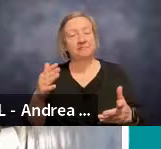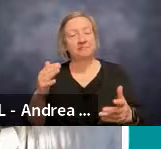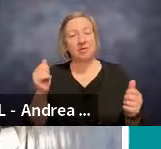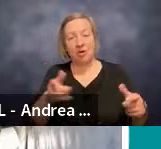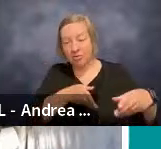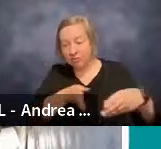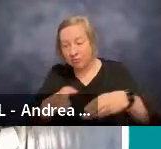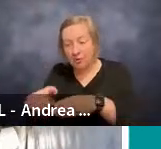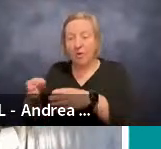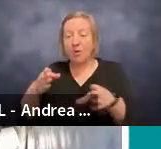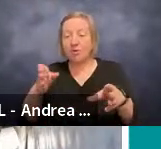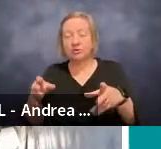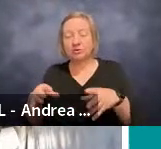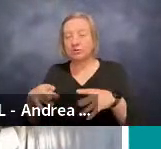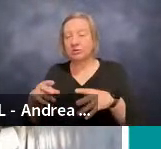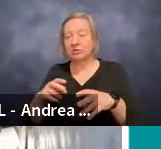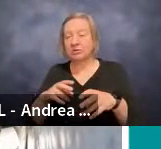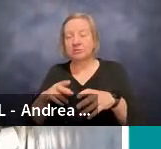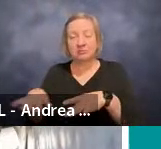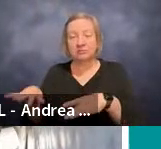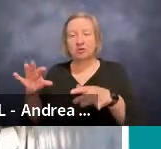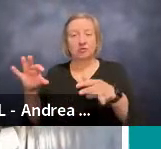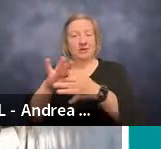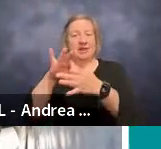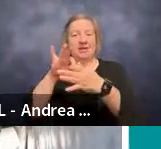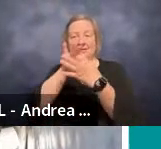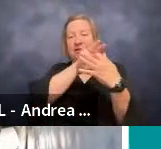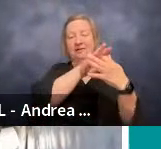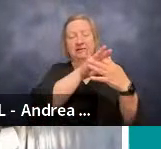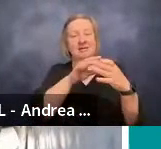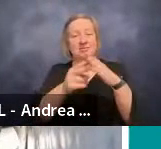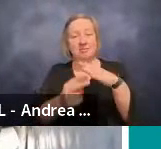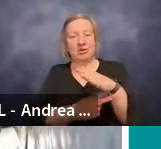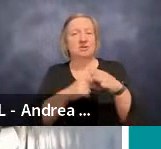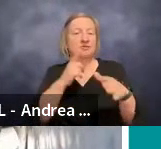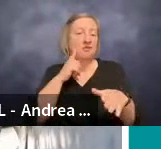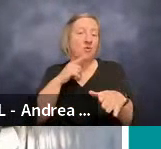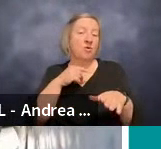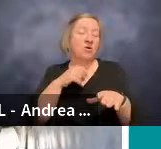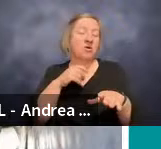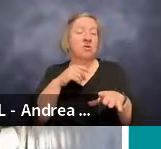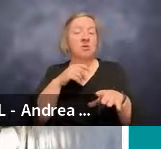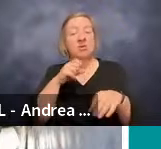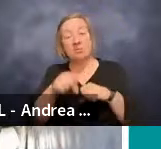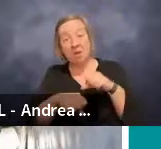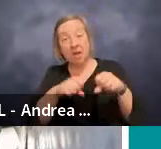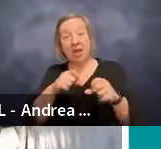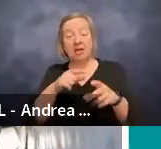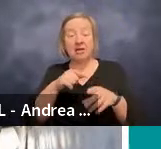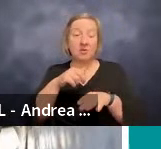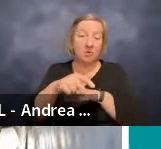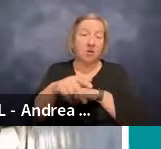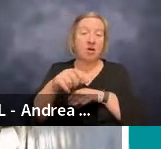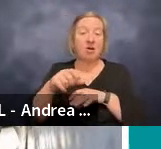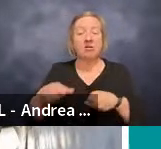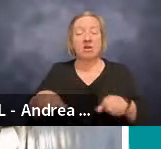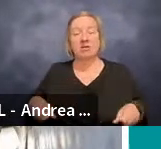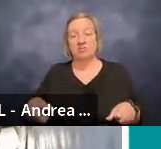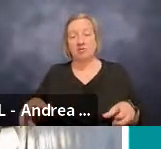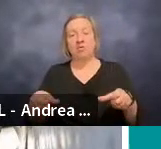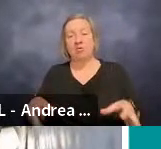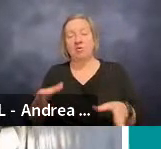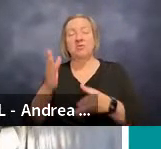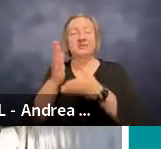infrastructure for bike, walk, and roll. So it was a very good conversation, some disagreements from some of the